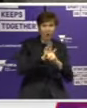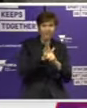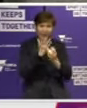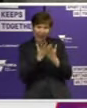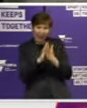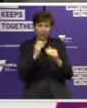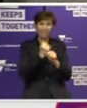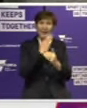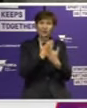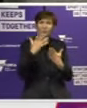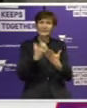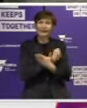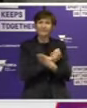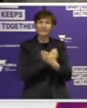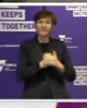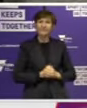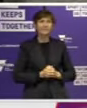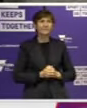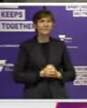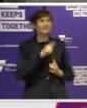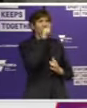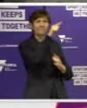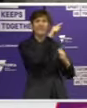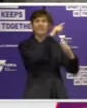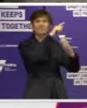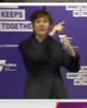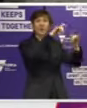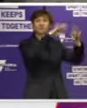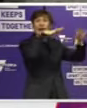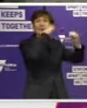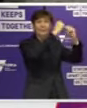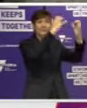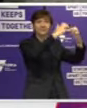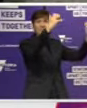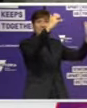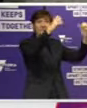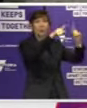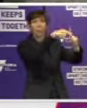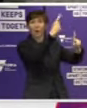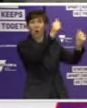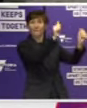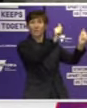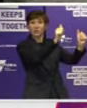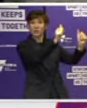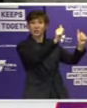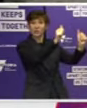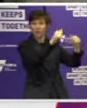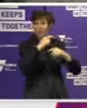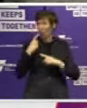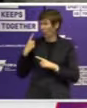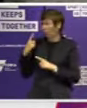1 o'clock, one of the companies that eventually got a contract worth $30 million called Unified